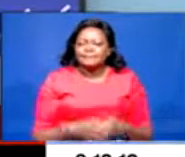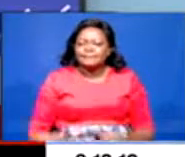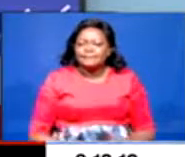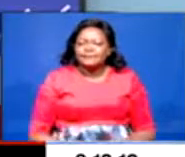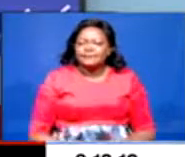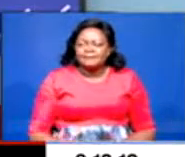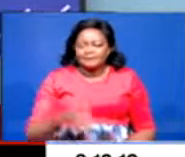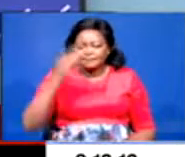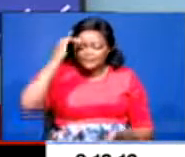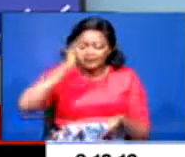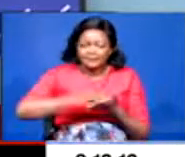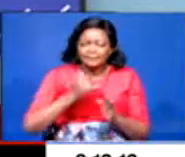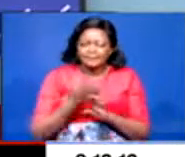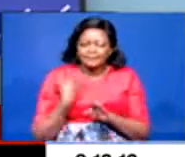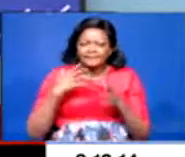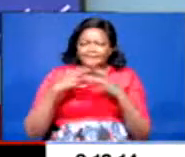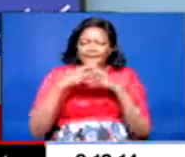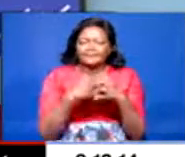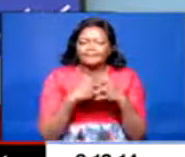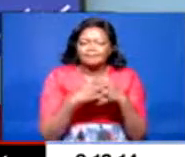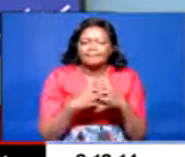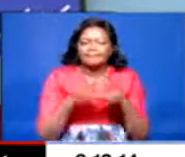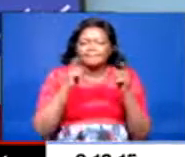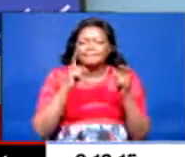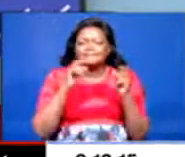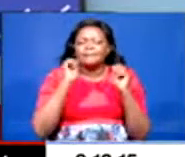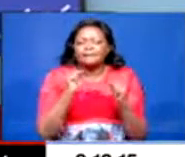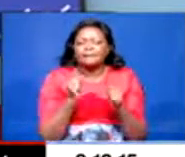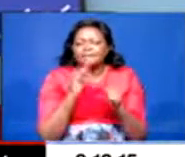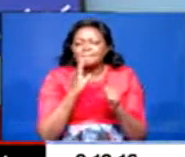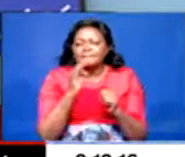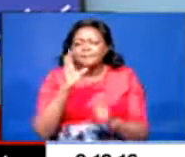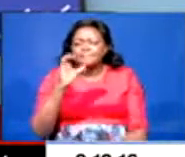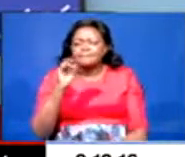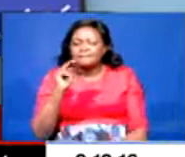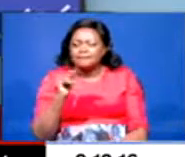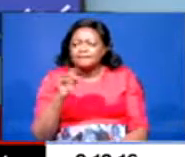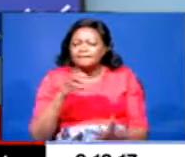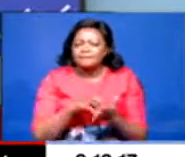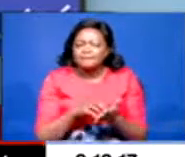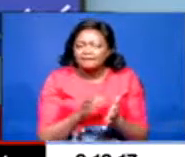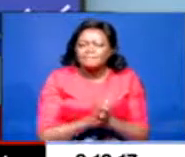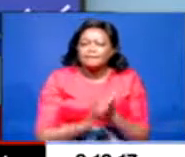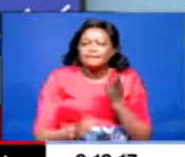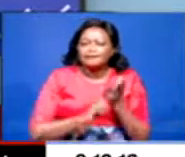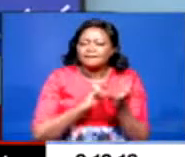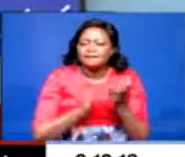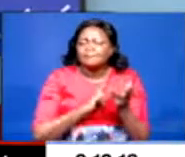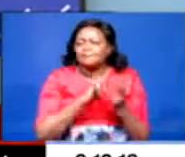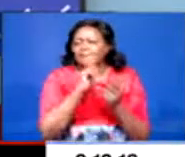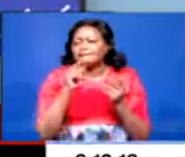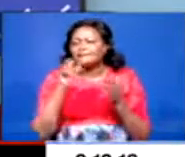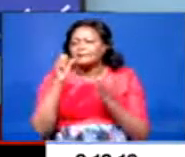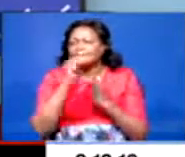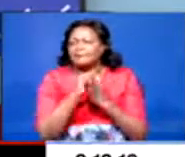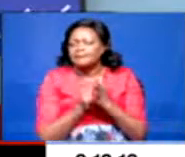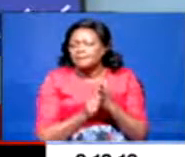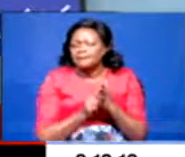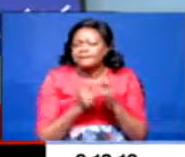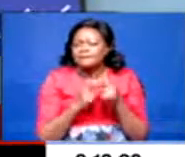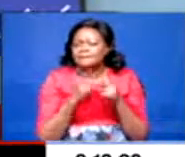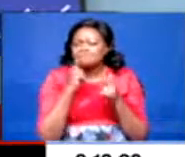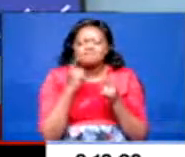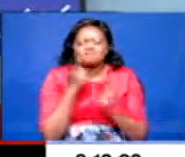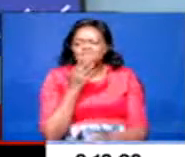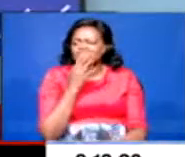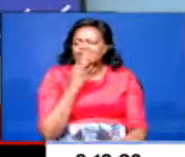remember, like in the US, journalists could be in the CNN station and counting states. They're like, that one, that presidential